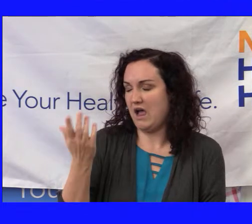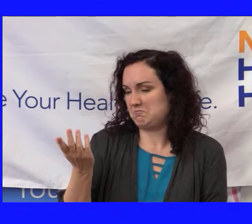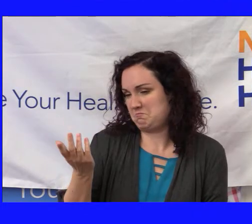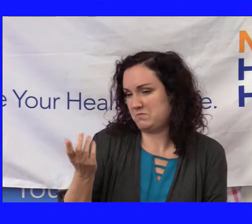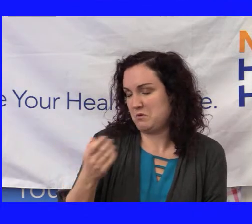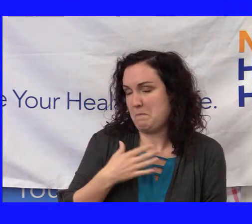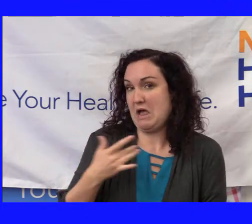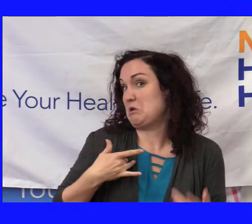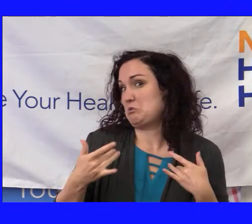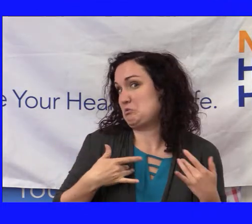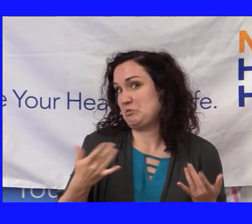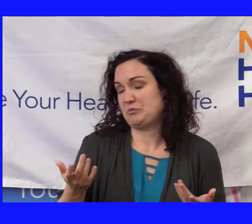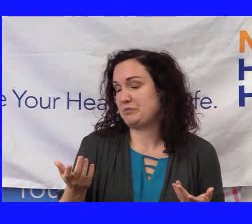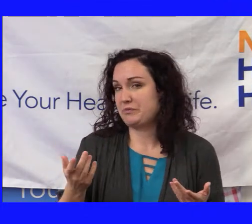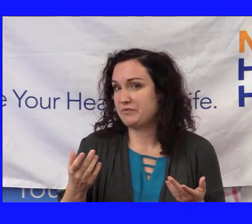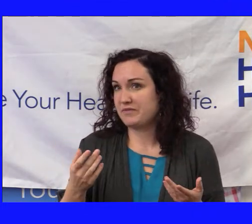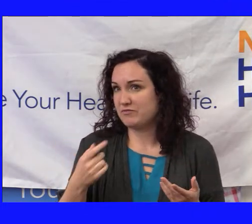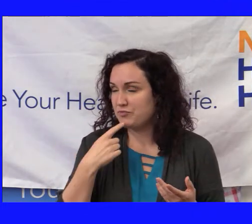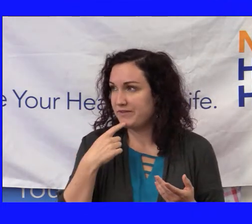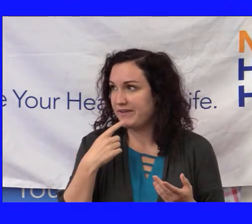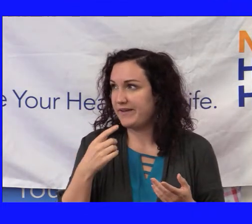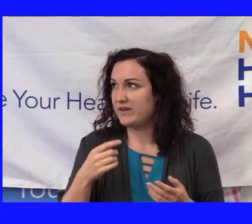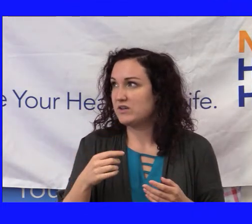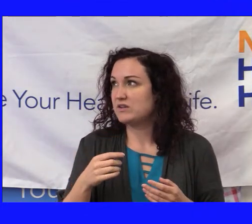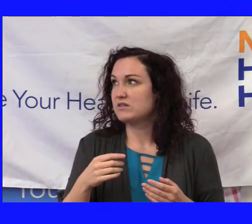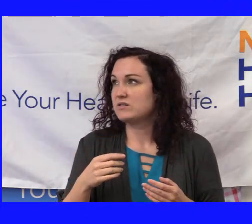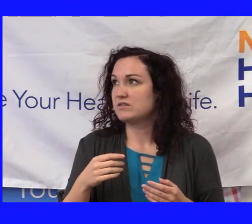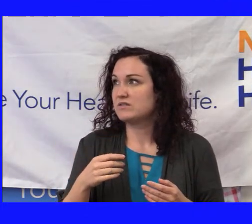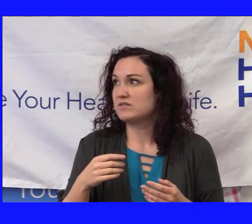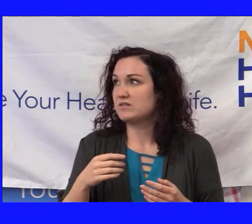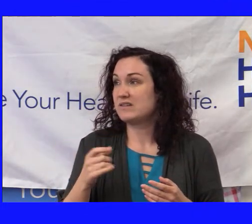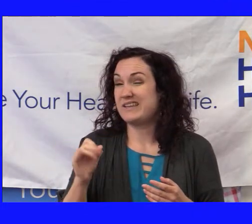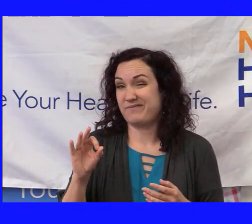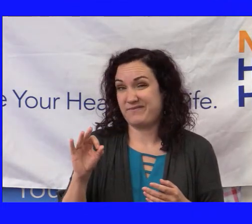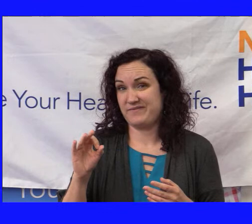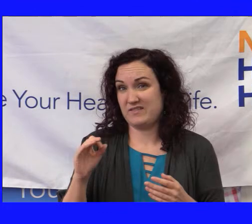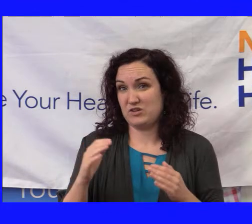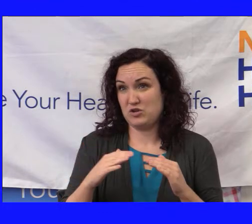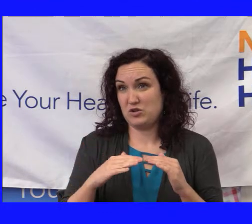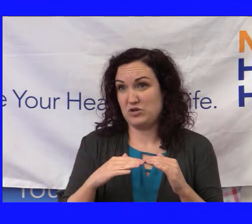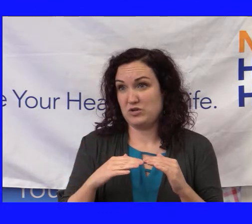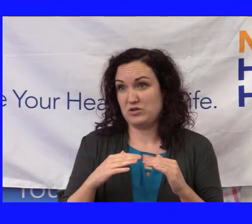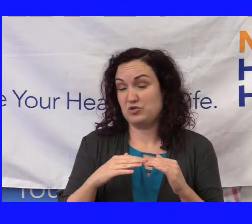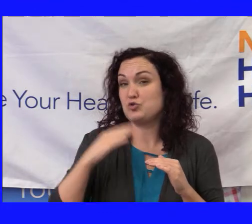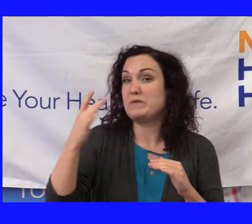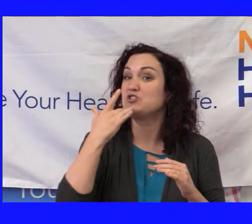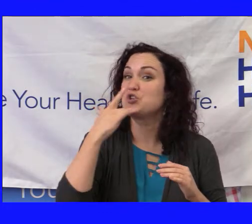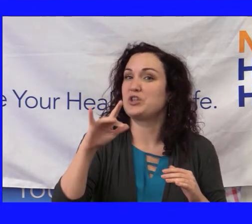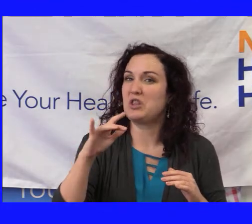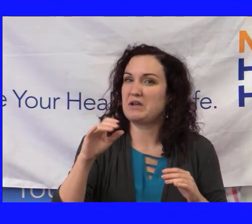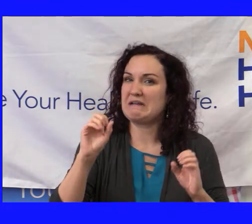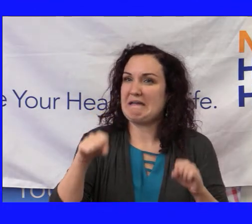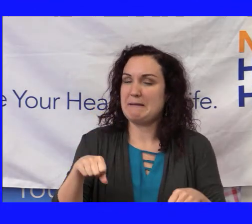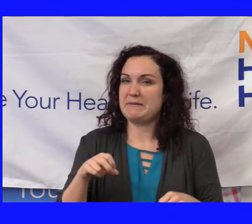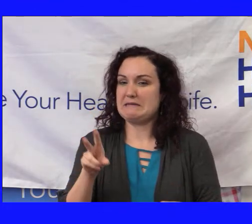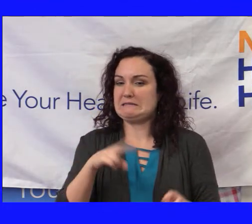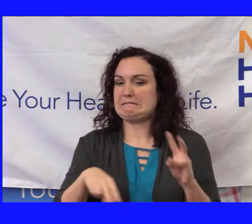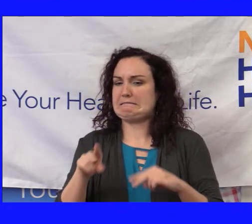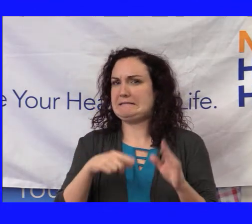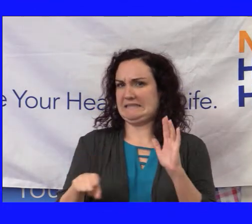only concern is that, as you say, too much good luck can be bad luck. You don't want to